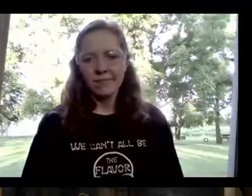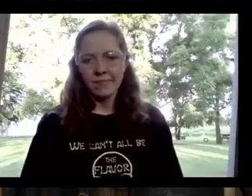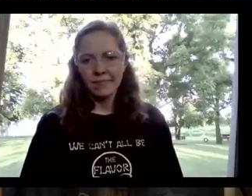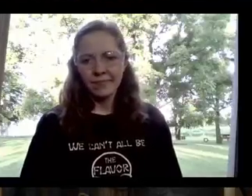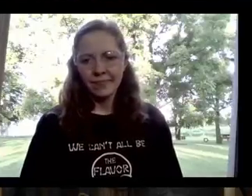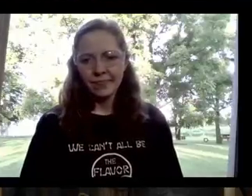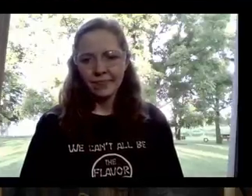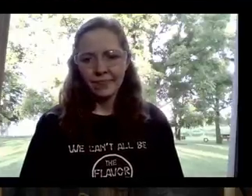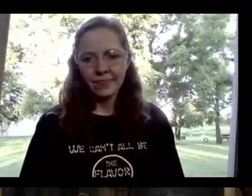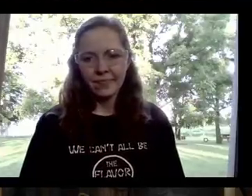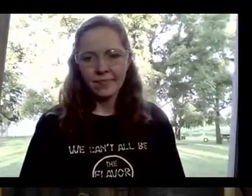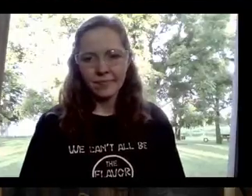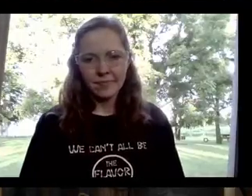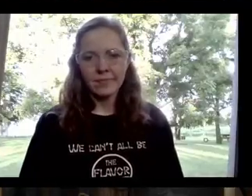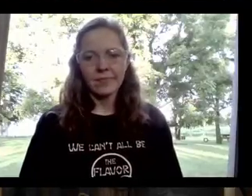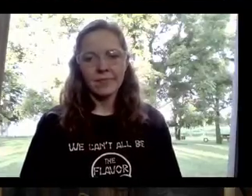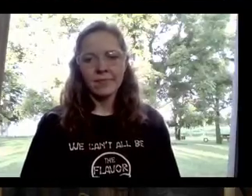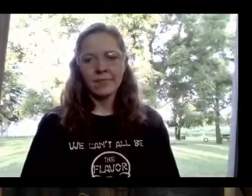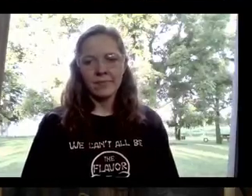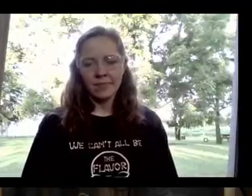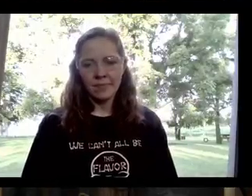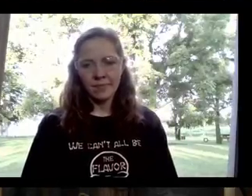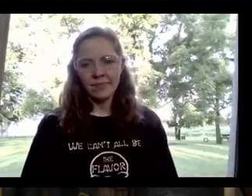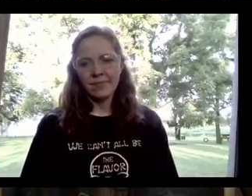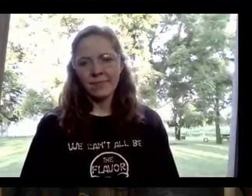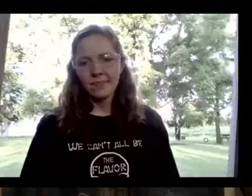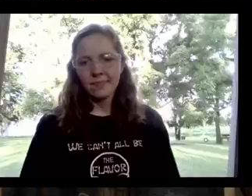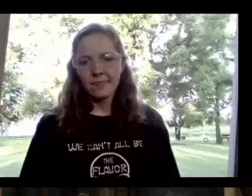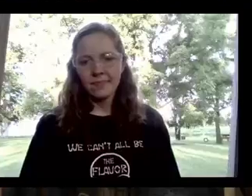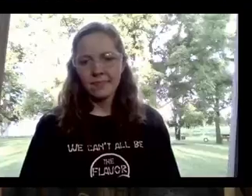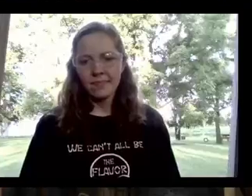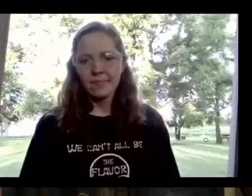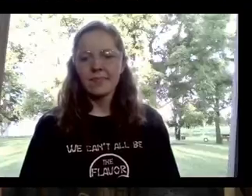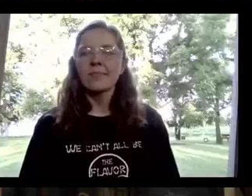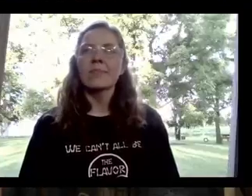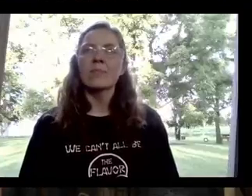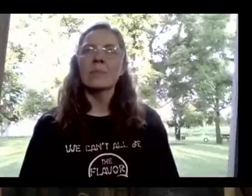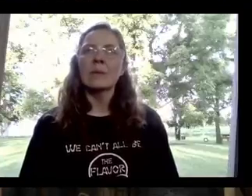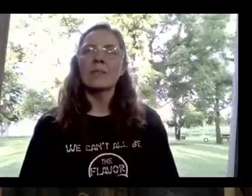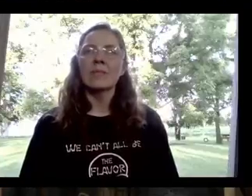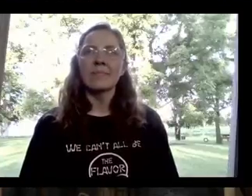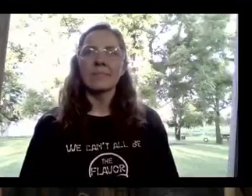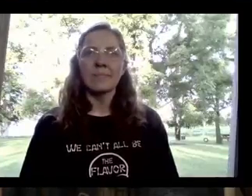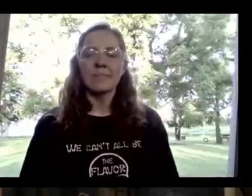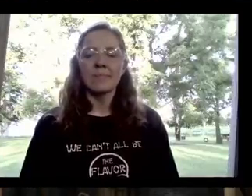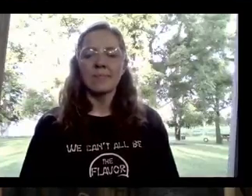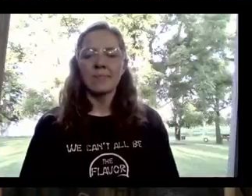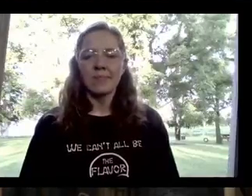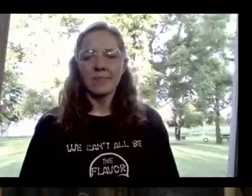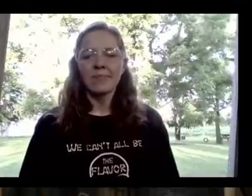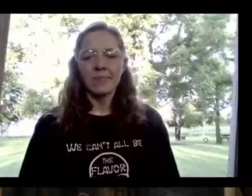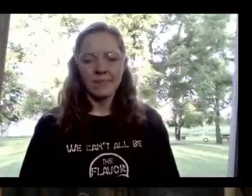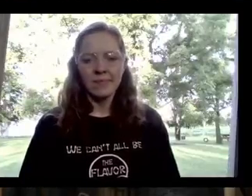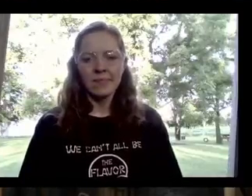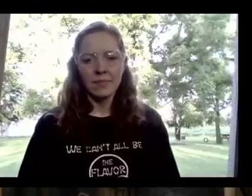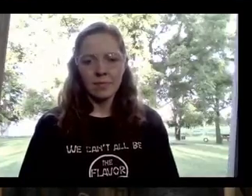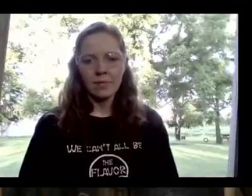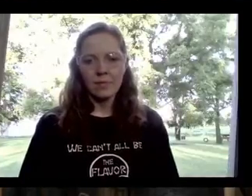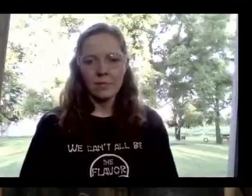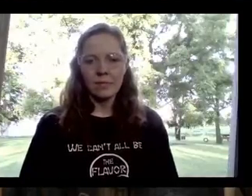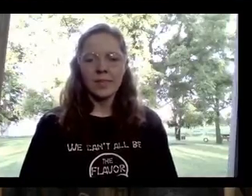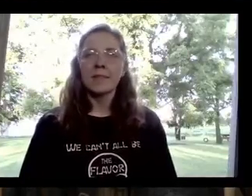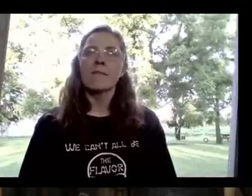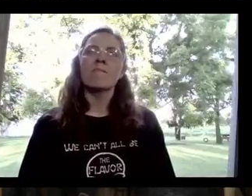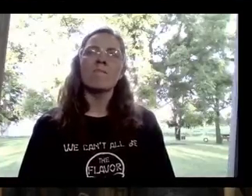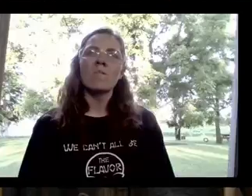putting through the forge, things like that, it's not uncommon for me to go through 50 pounds in a day, 50 to